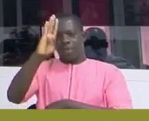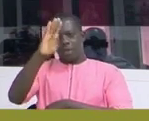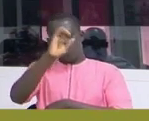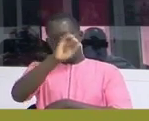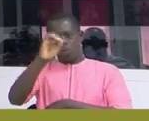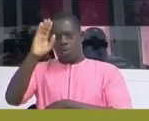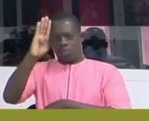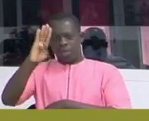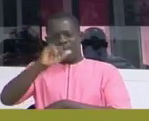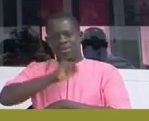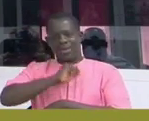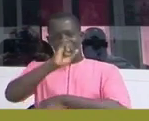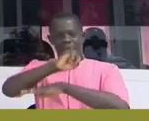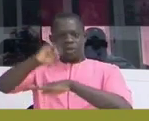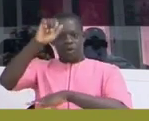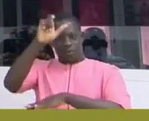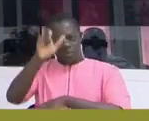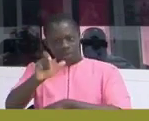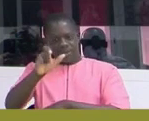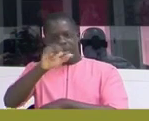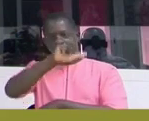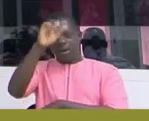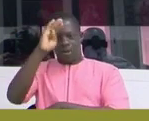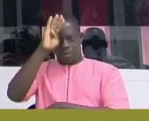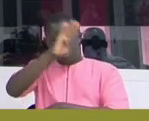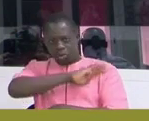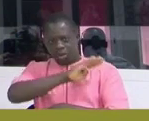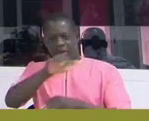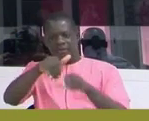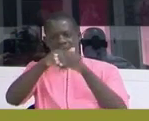was a friend, a senior